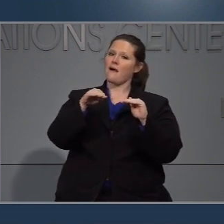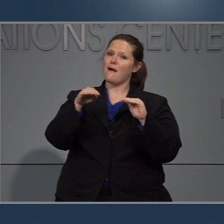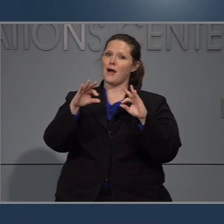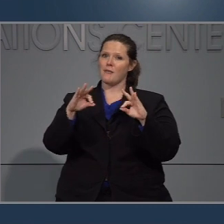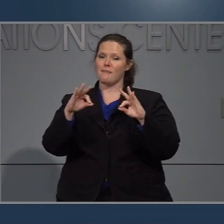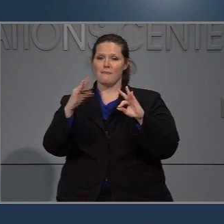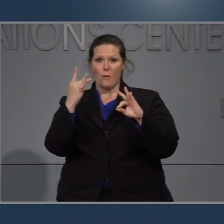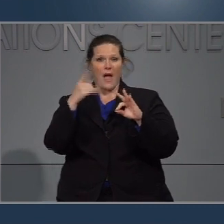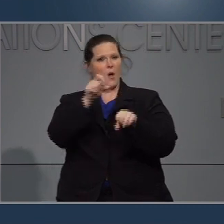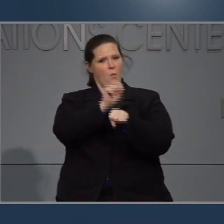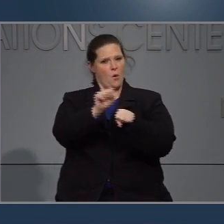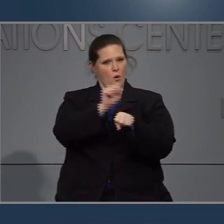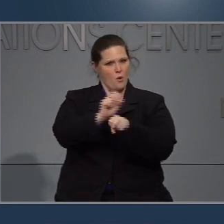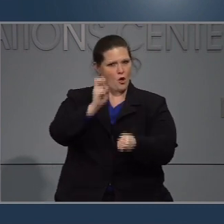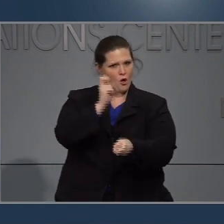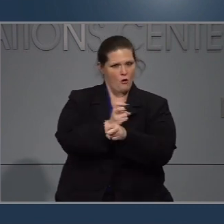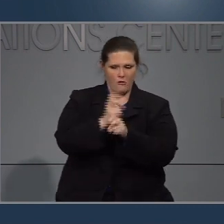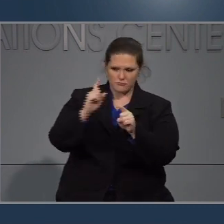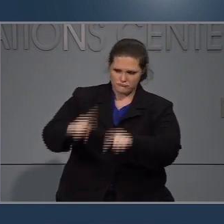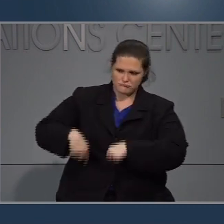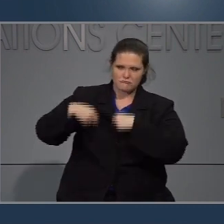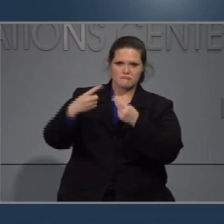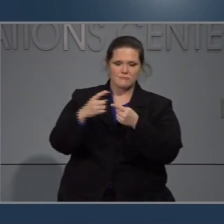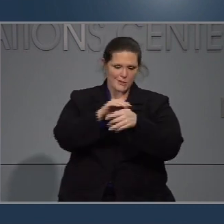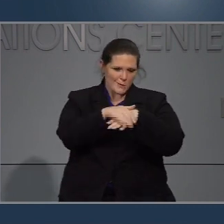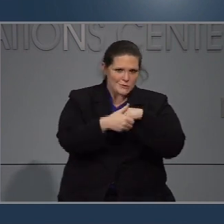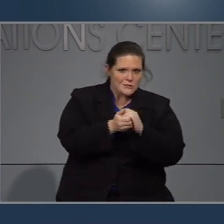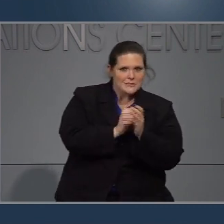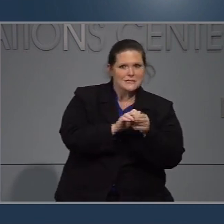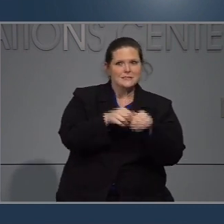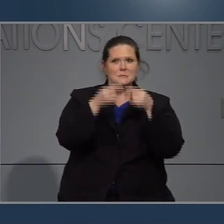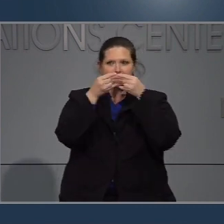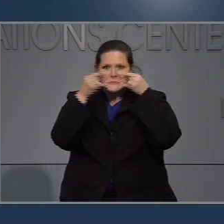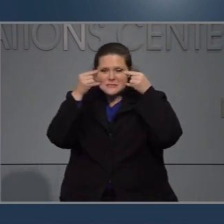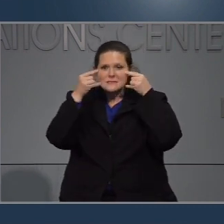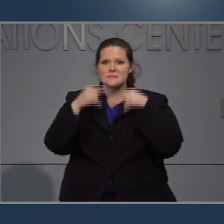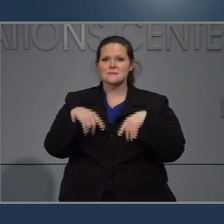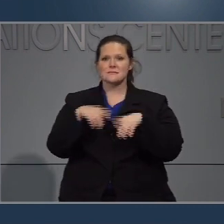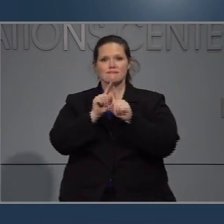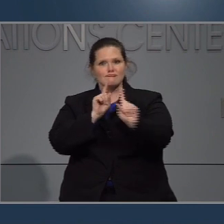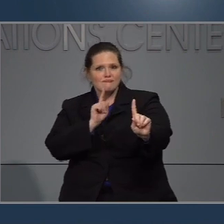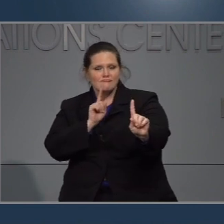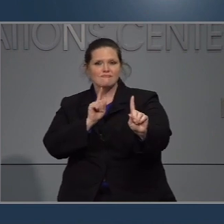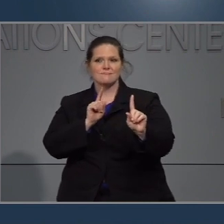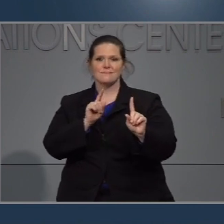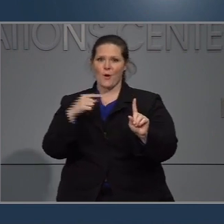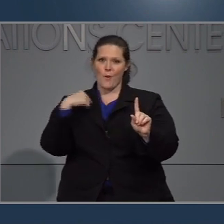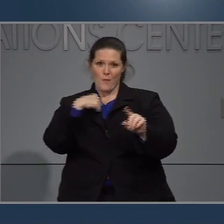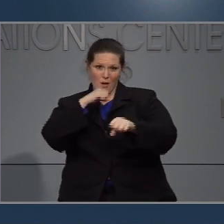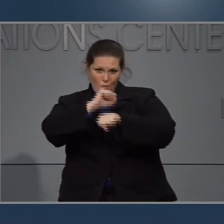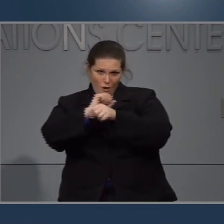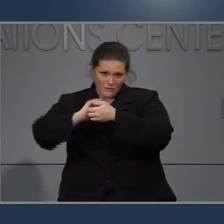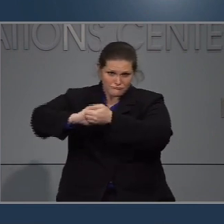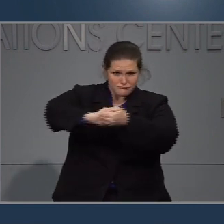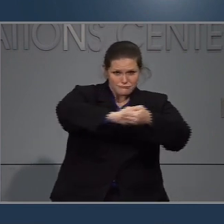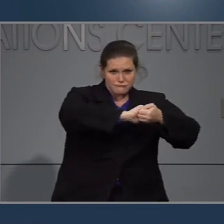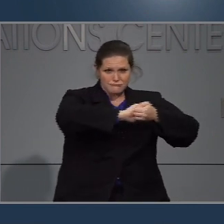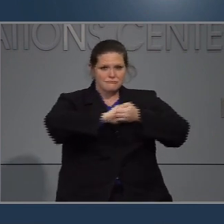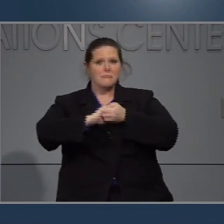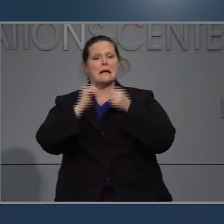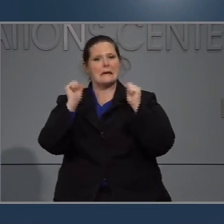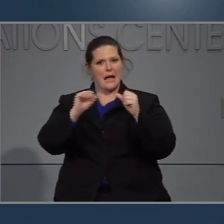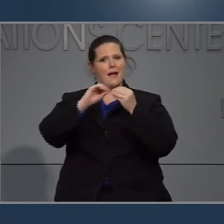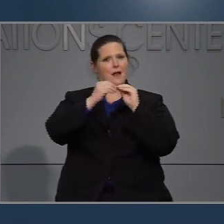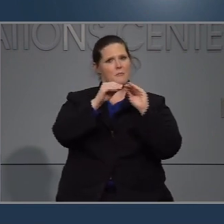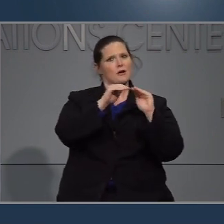state. They show what is possible when we all work together. Now, when we look at the states around us that haven't taken the